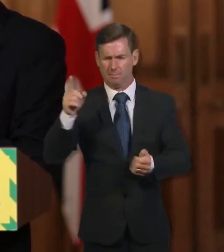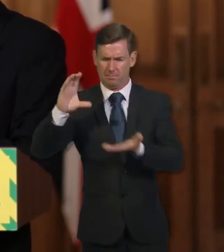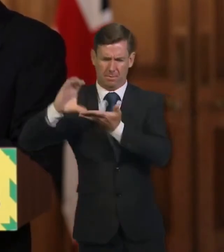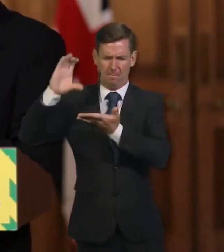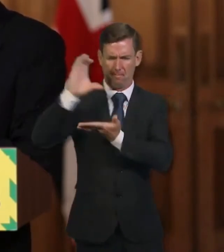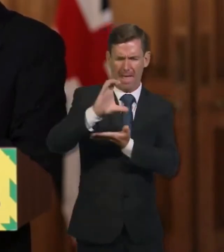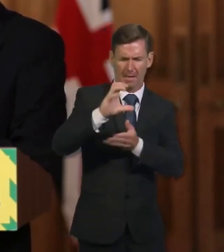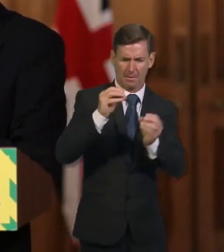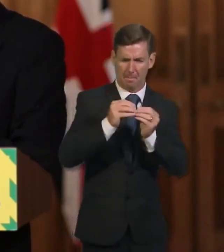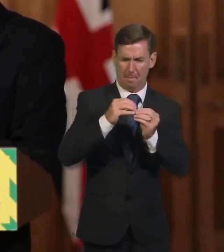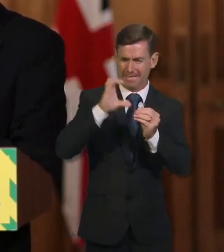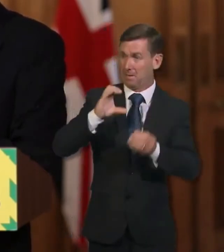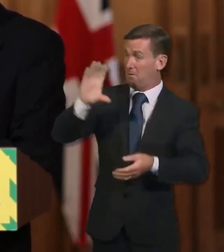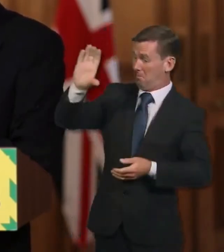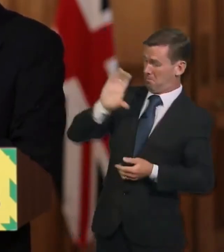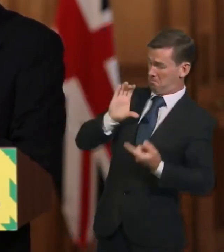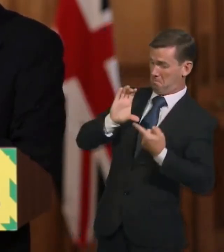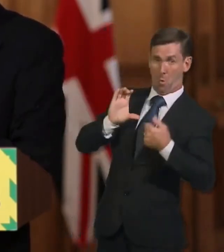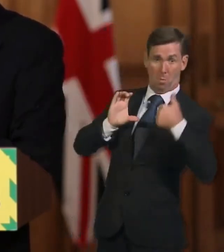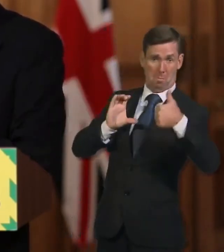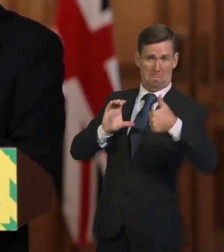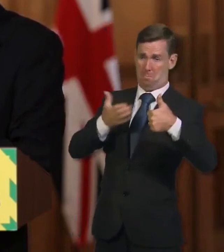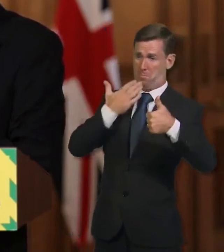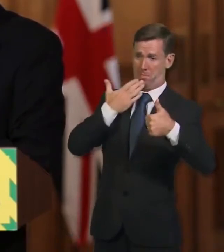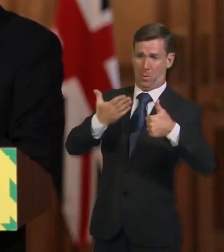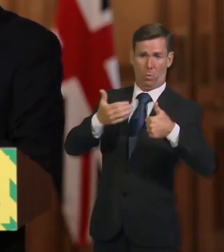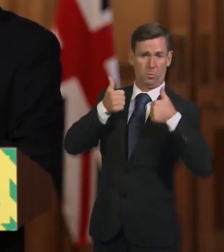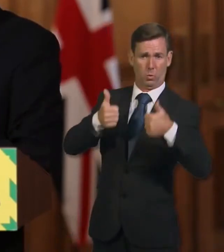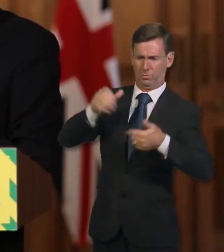they have not kept over 75